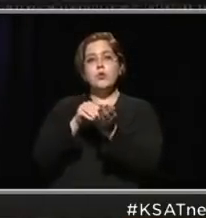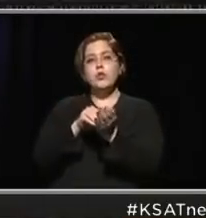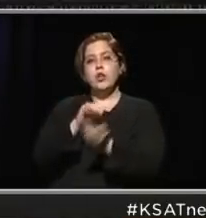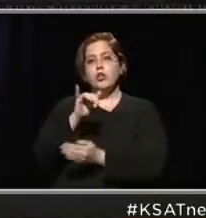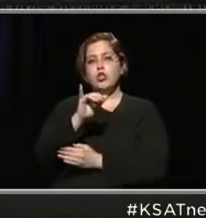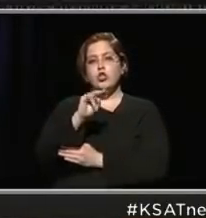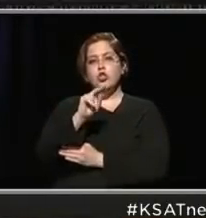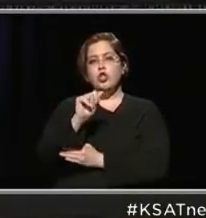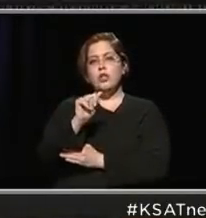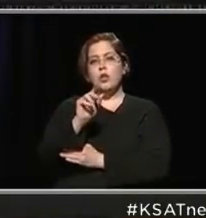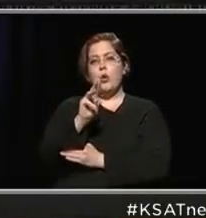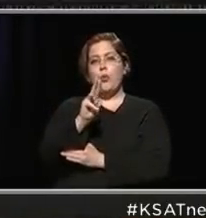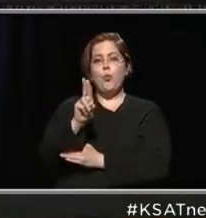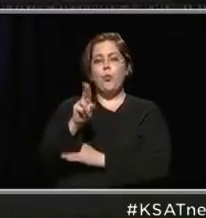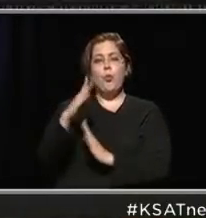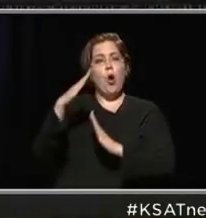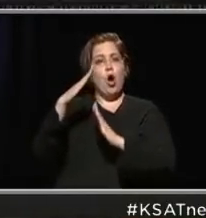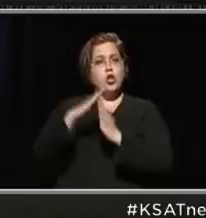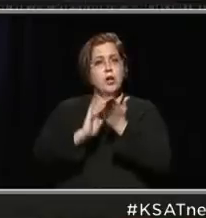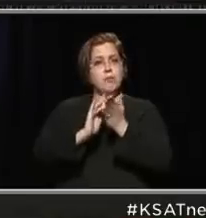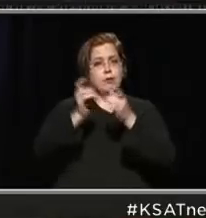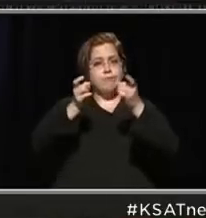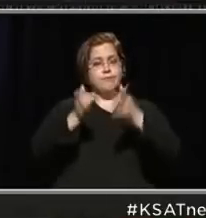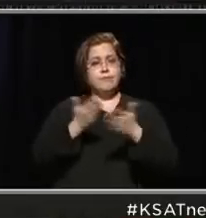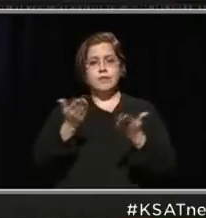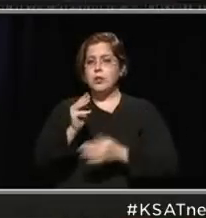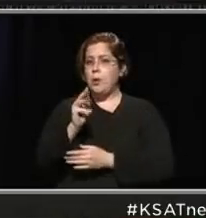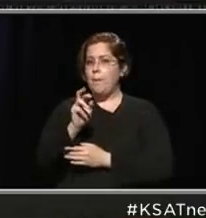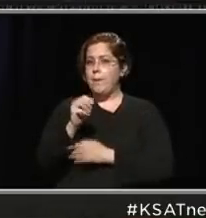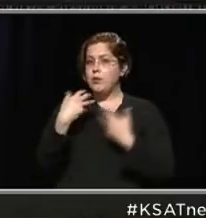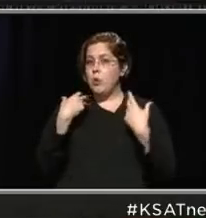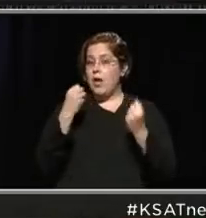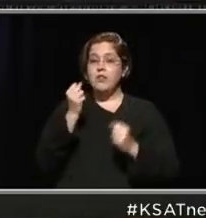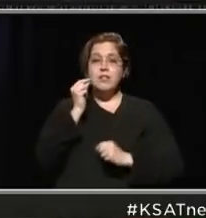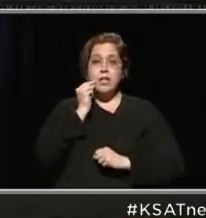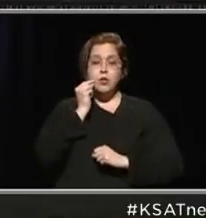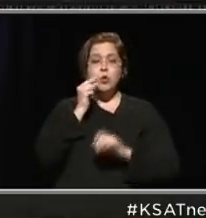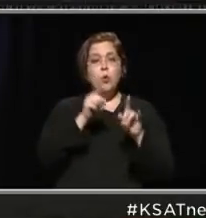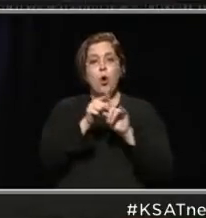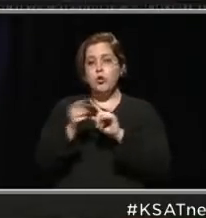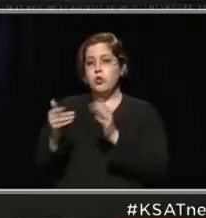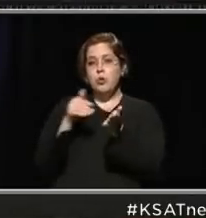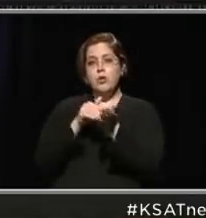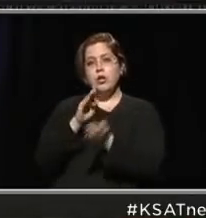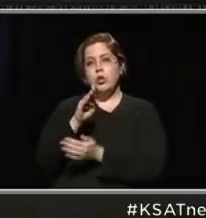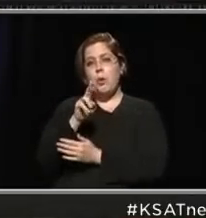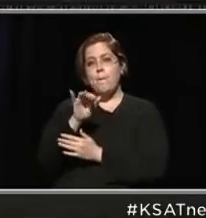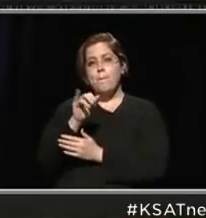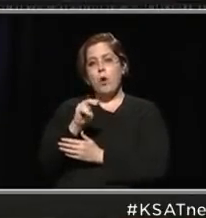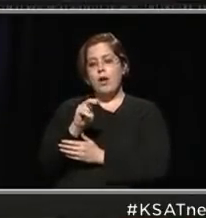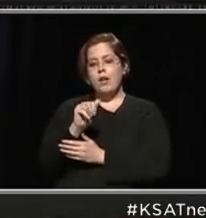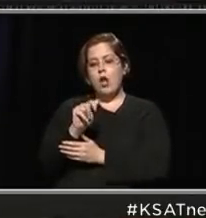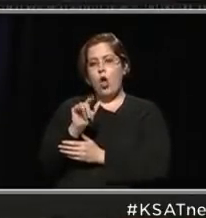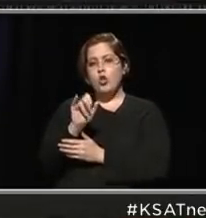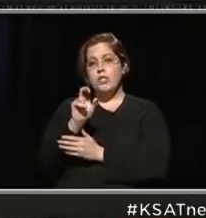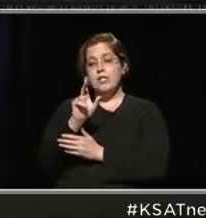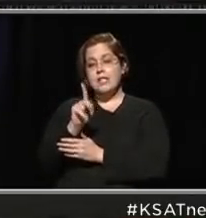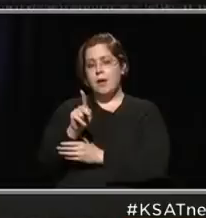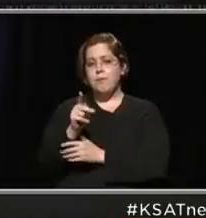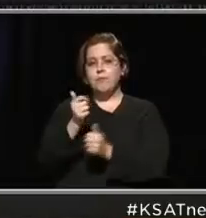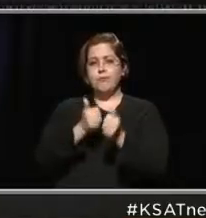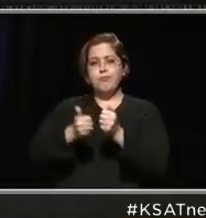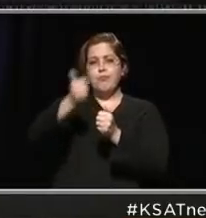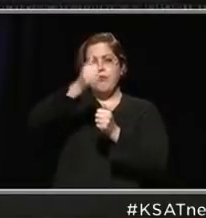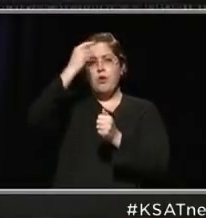Junda Wu, who is our chief medical officer here at Metro Health in San Antonio, and Dr. Brian also, who is the chief medical officer for